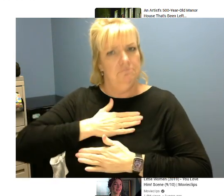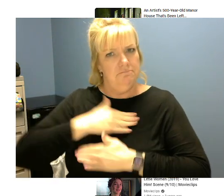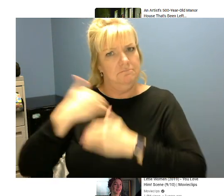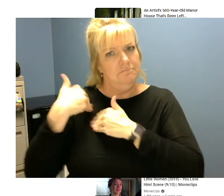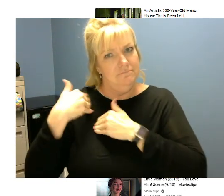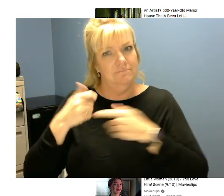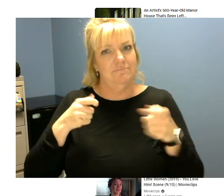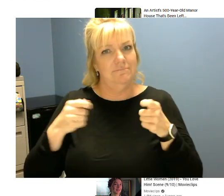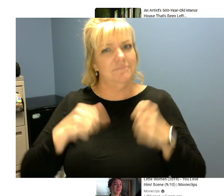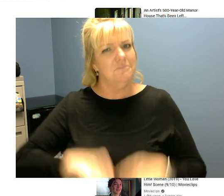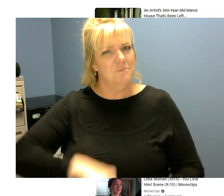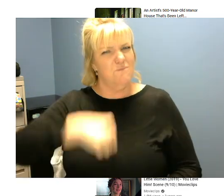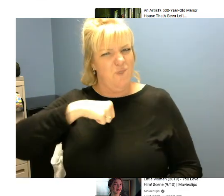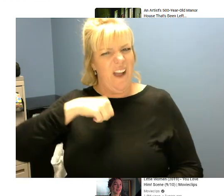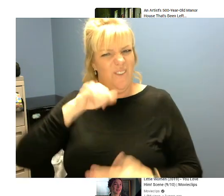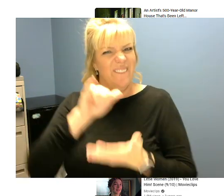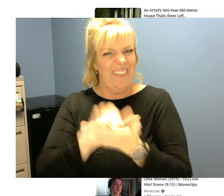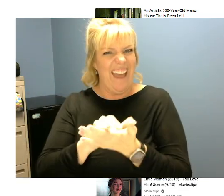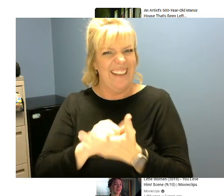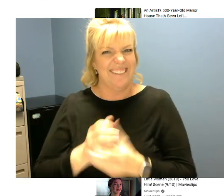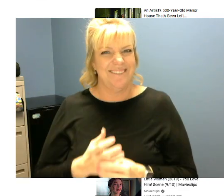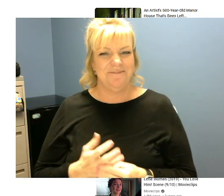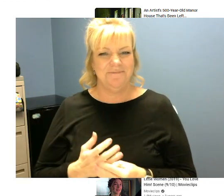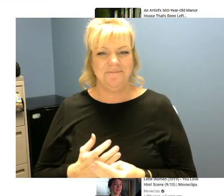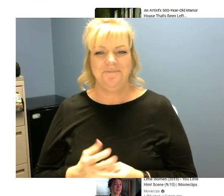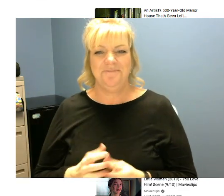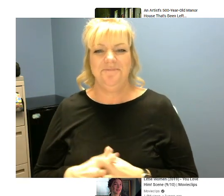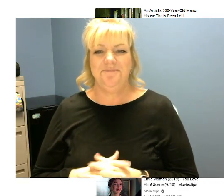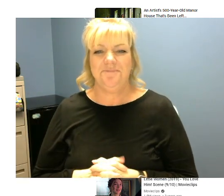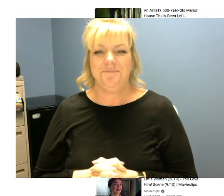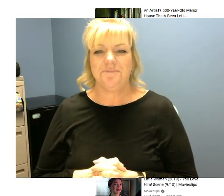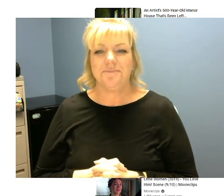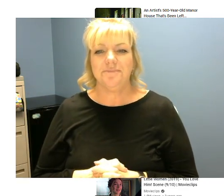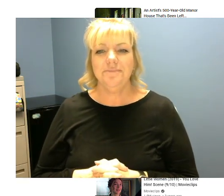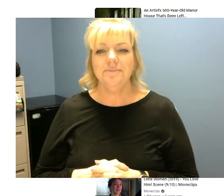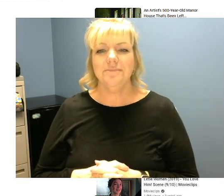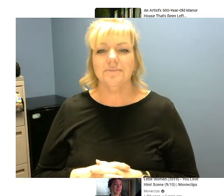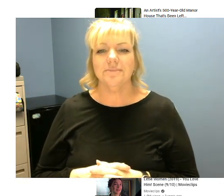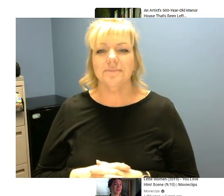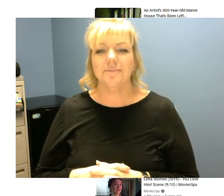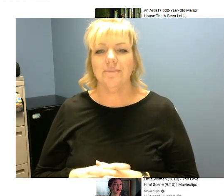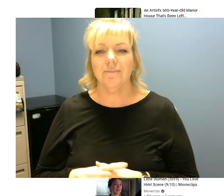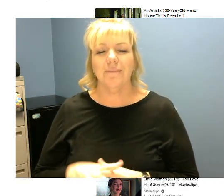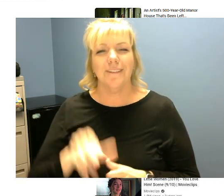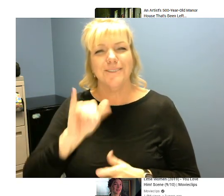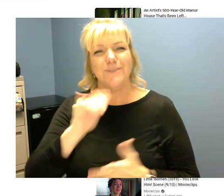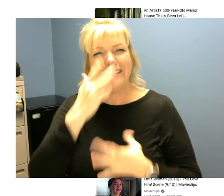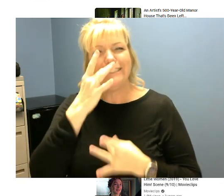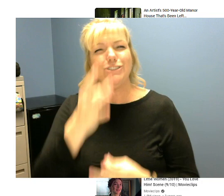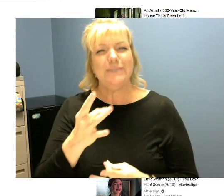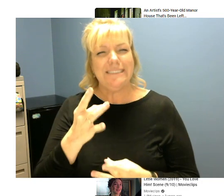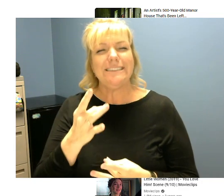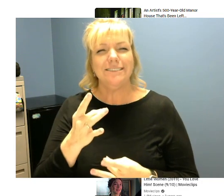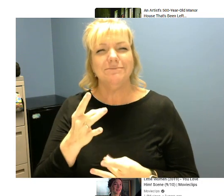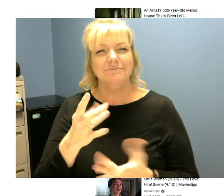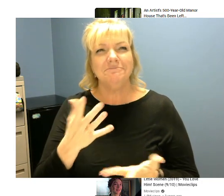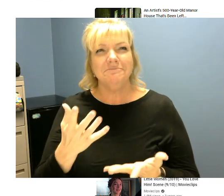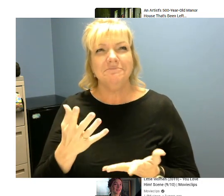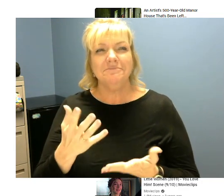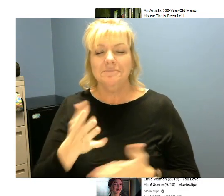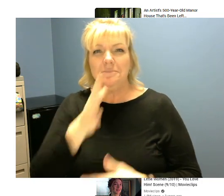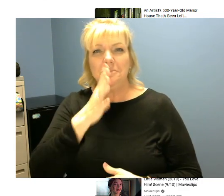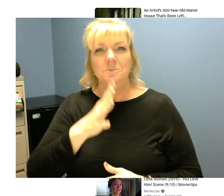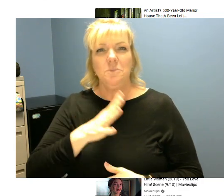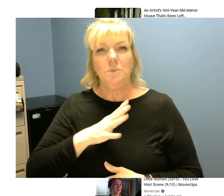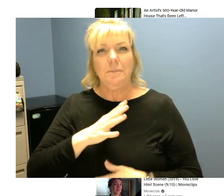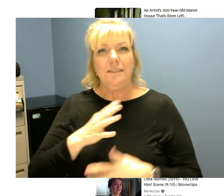and she speaks about that with pride. So, a reflection of again, that experience and just